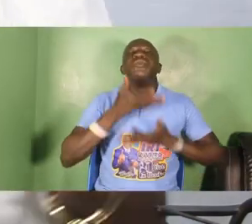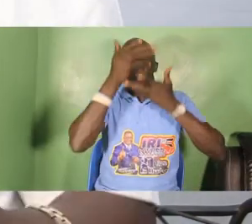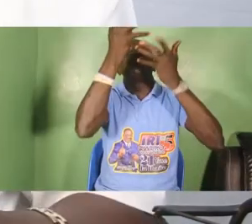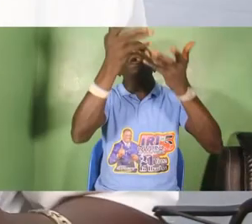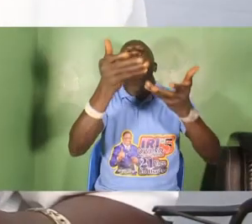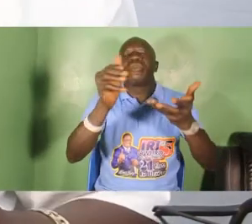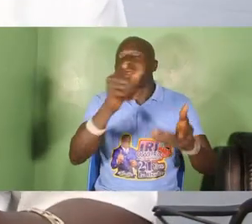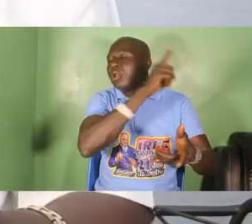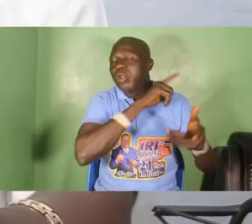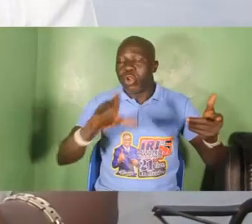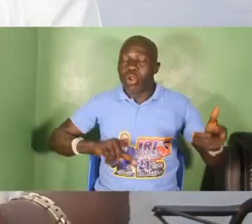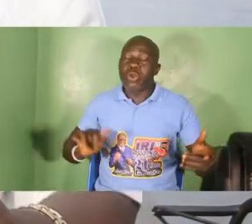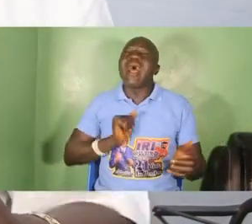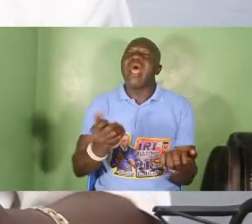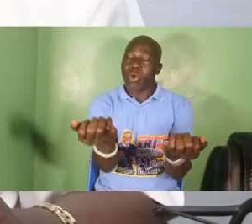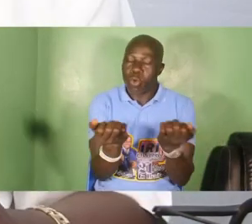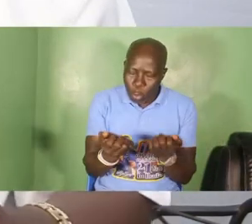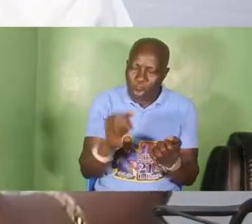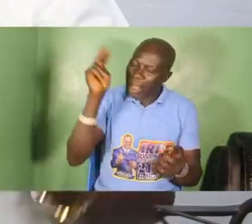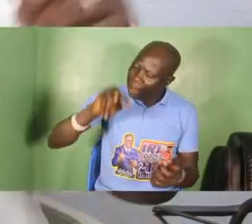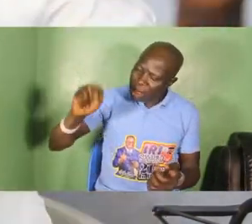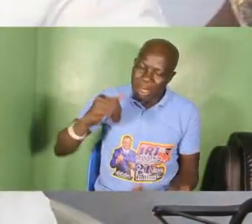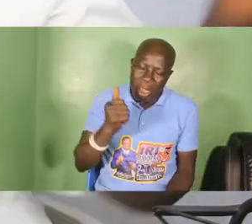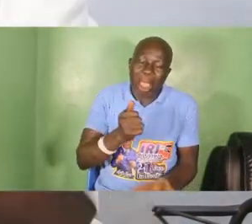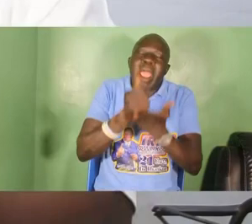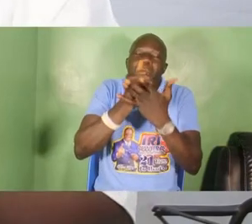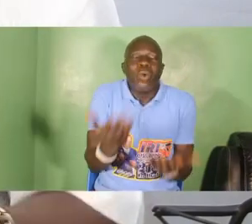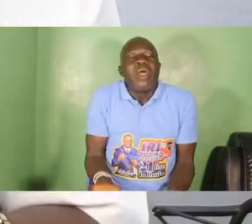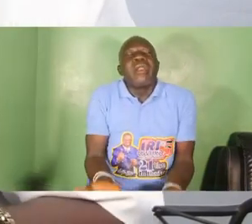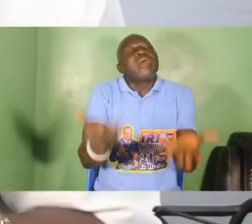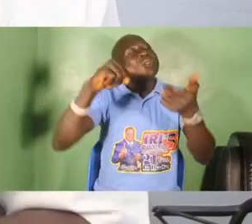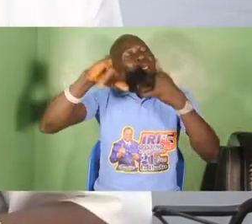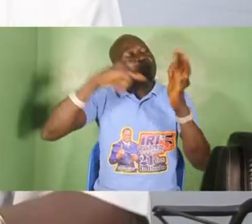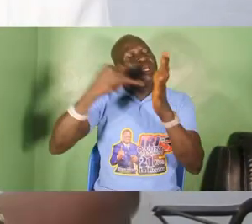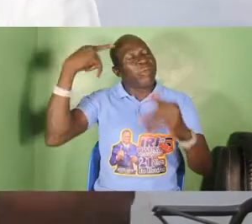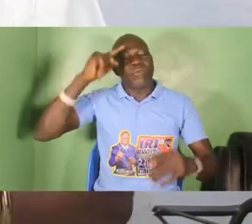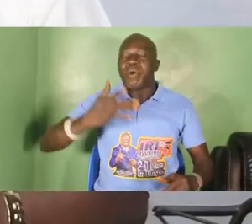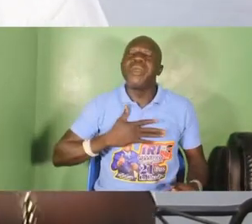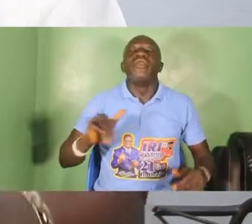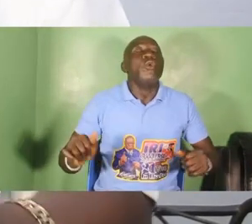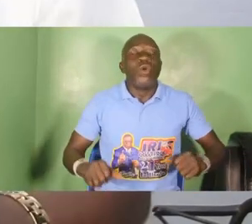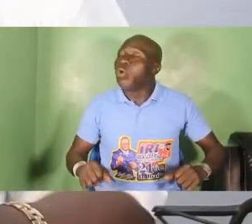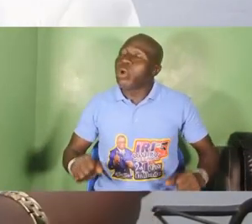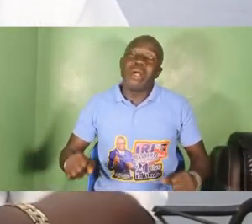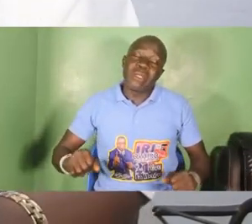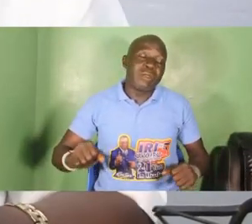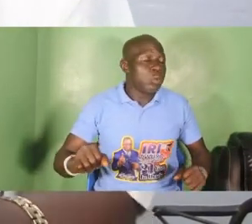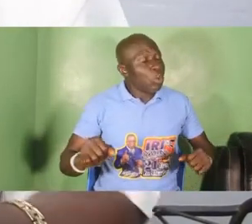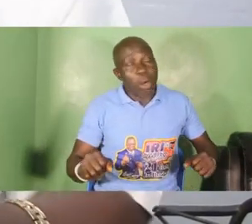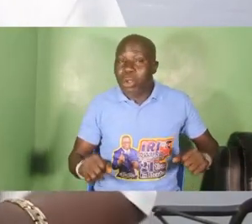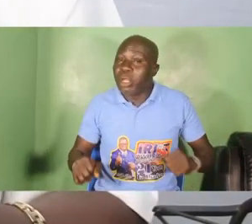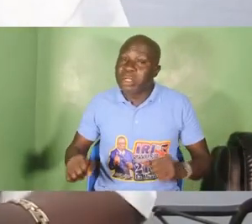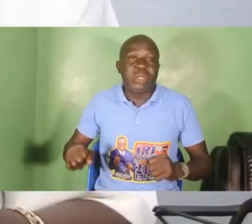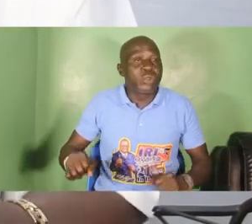shocking you cry oluwa mo feran lowo lord I need help and be ran lowo raise up for me oh yeah oh my Jesus oh my